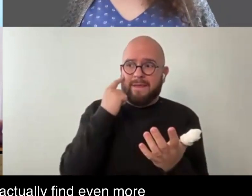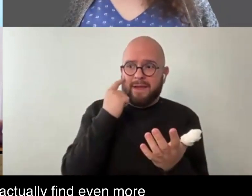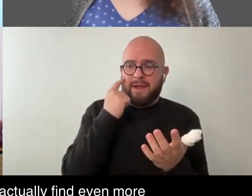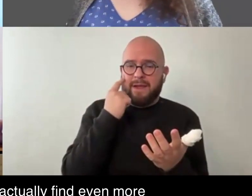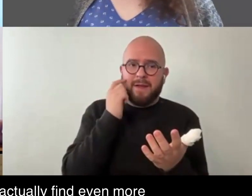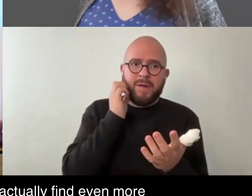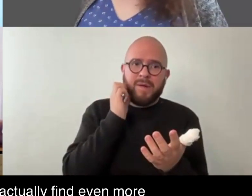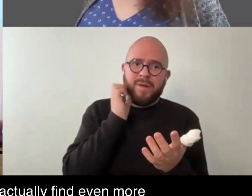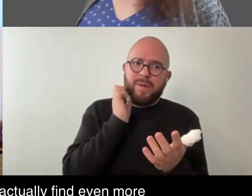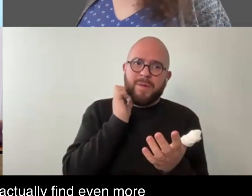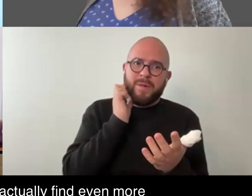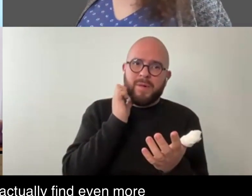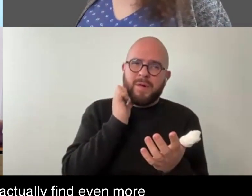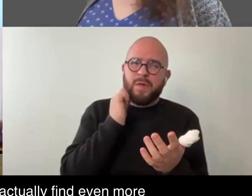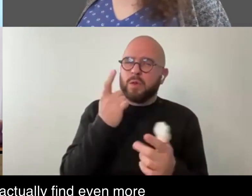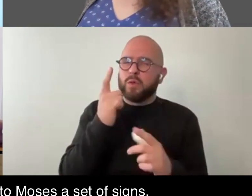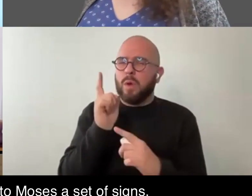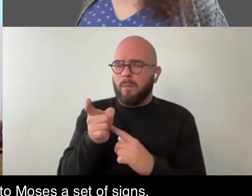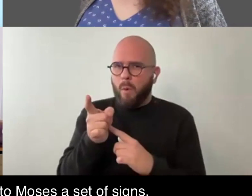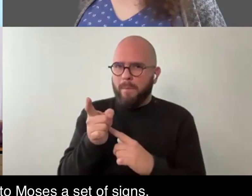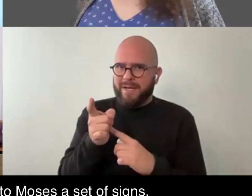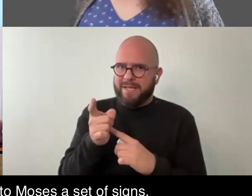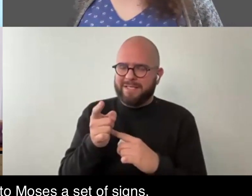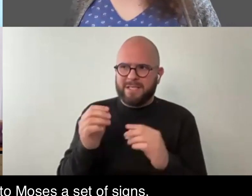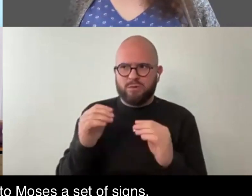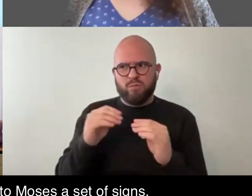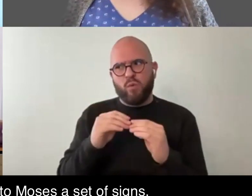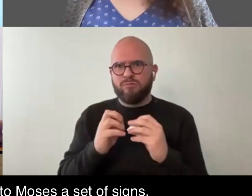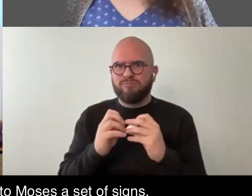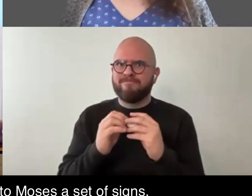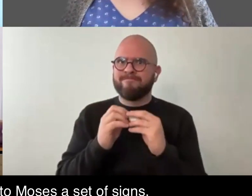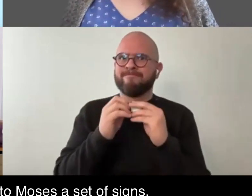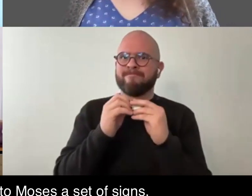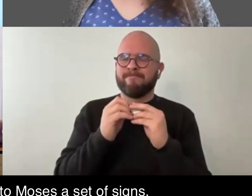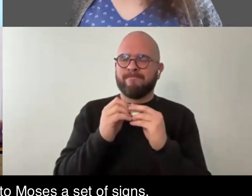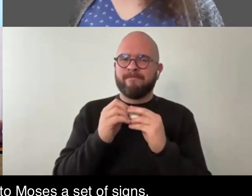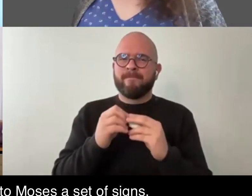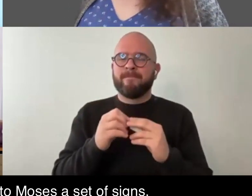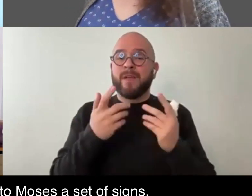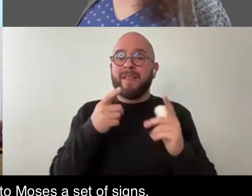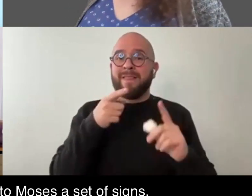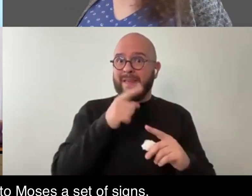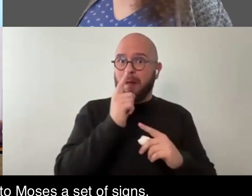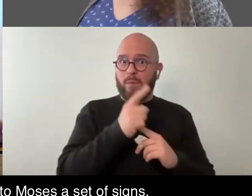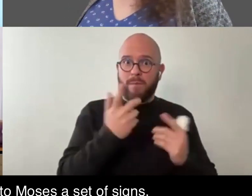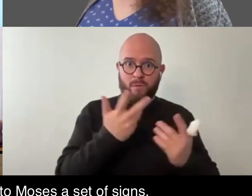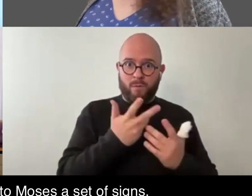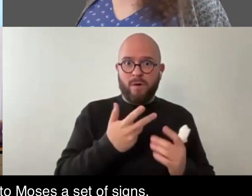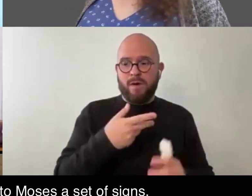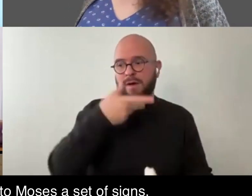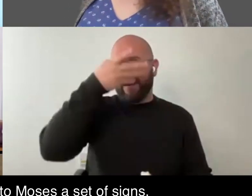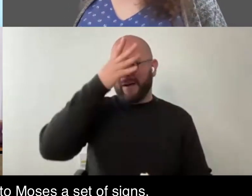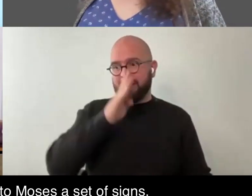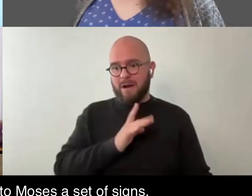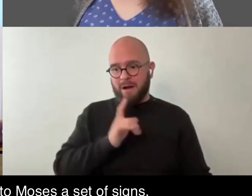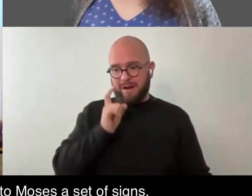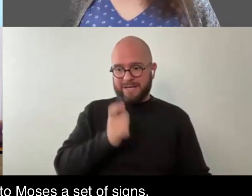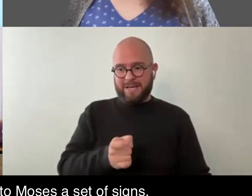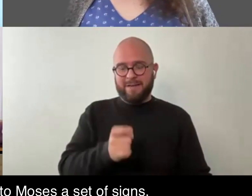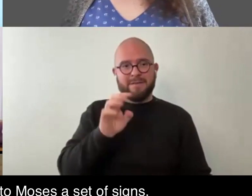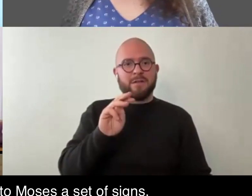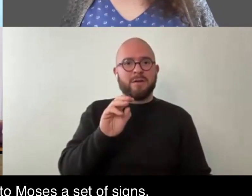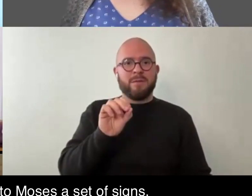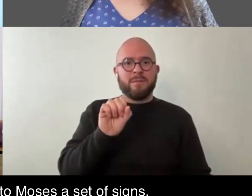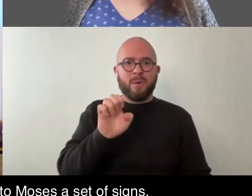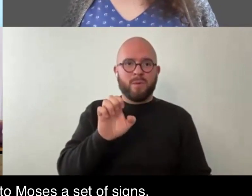a moment that happens earlier. And that's when God gives to Moses a set of